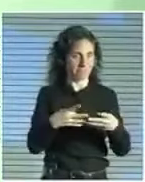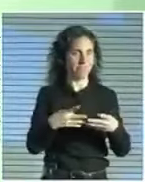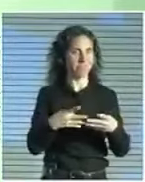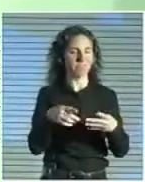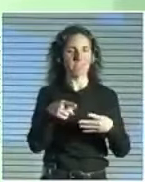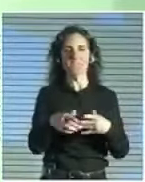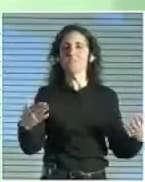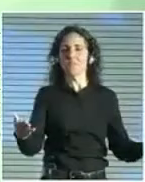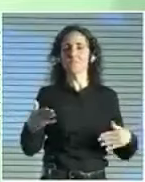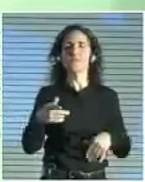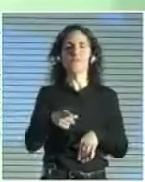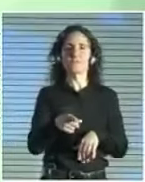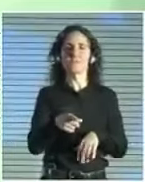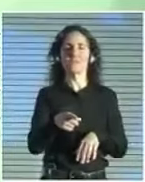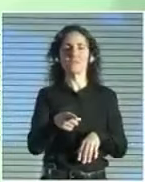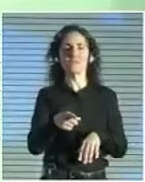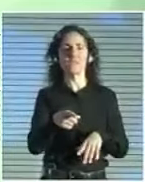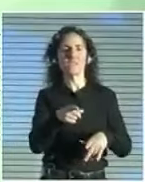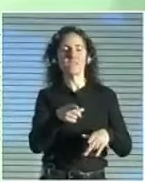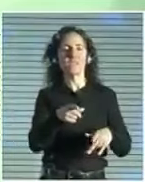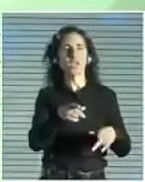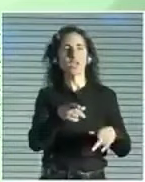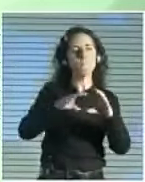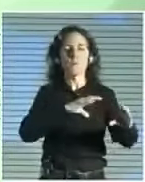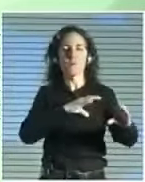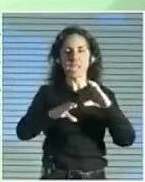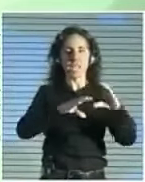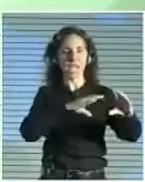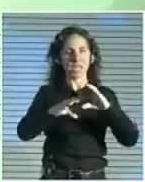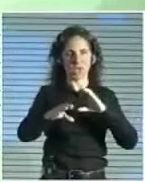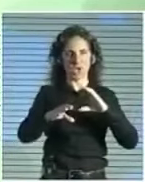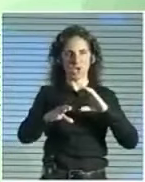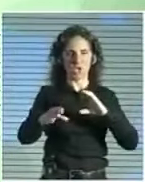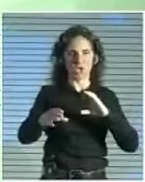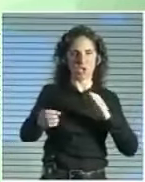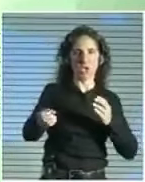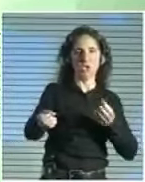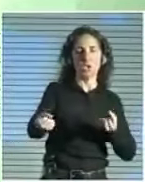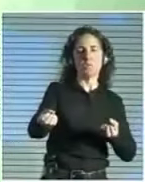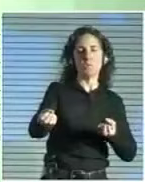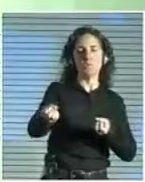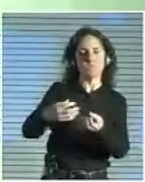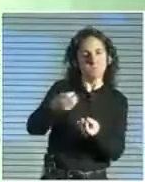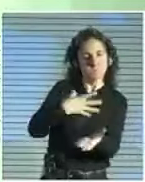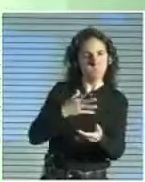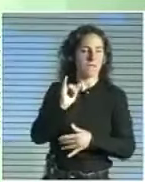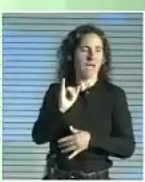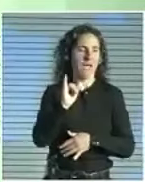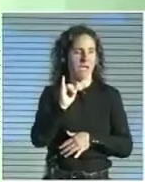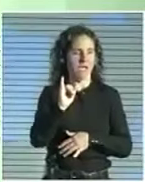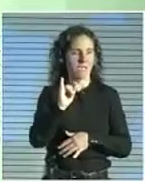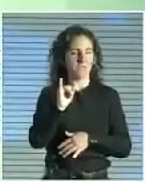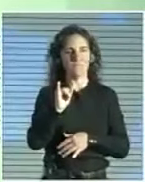And the third one, which my business unit is leading, which is very exciting as well, is a GIS map for the entire